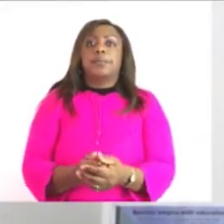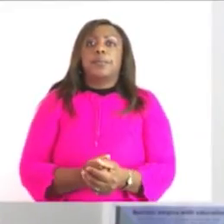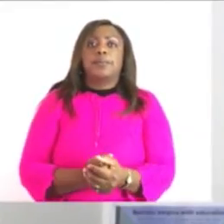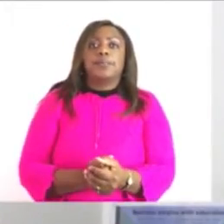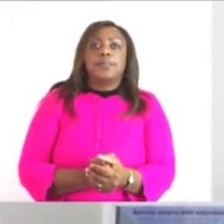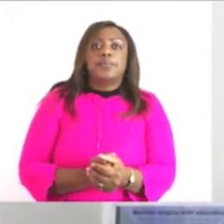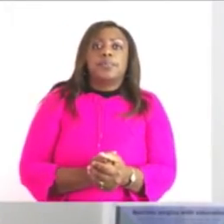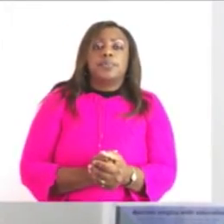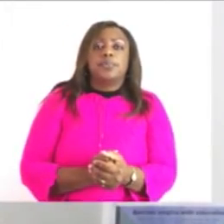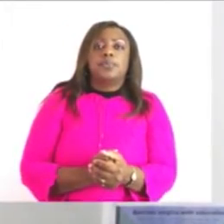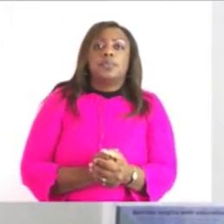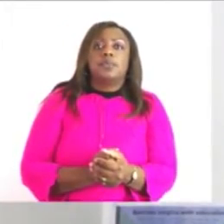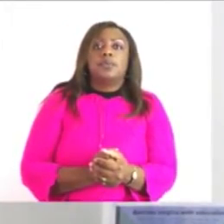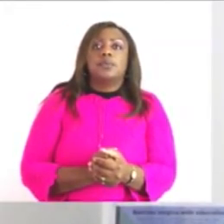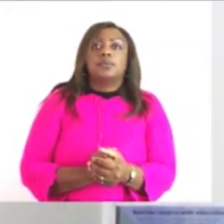um